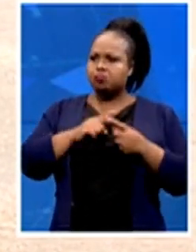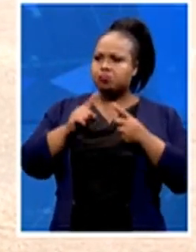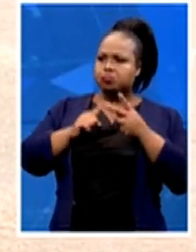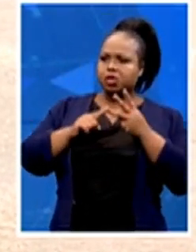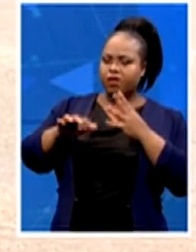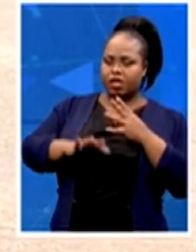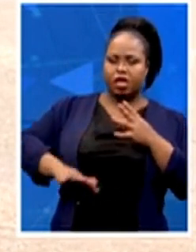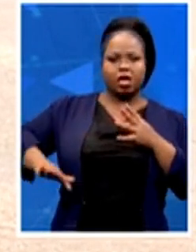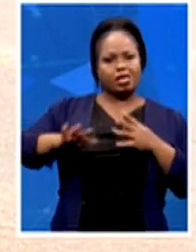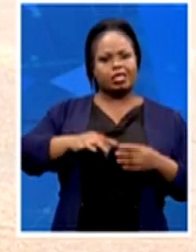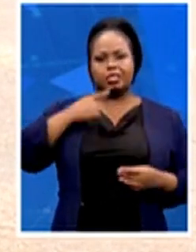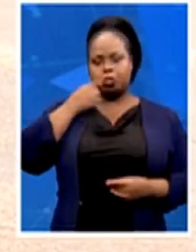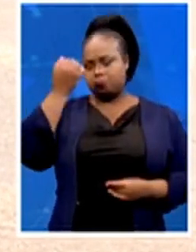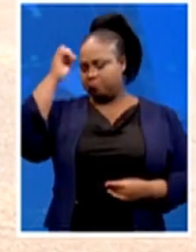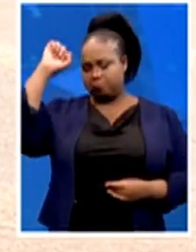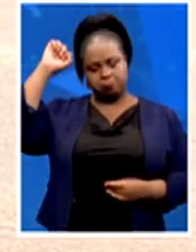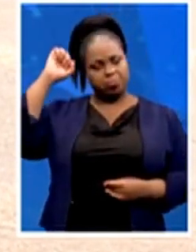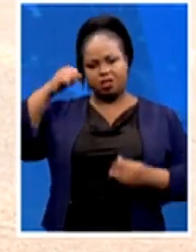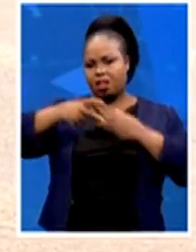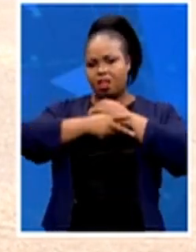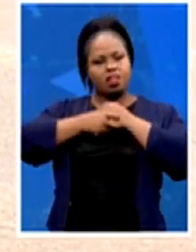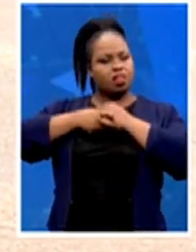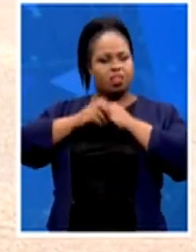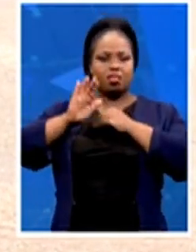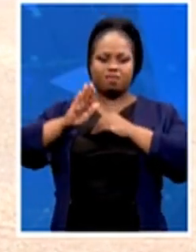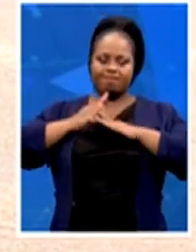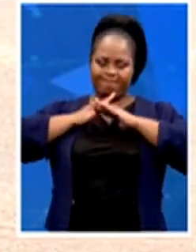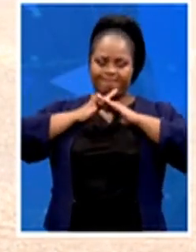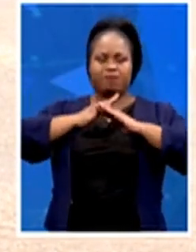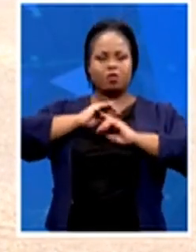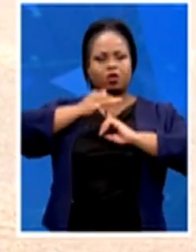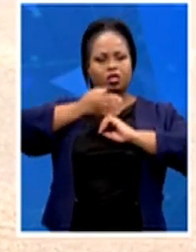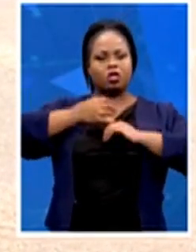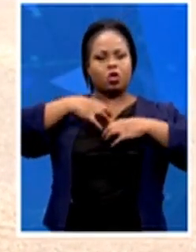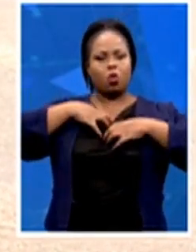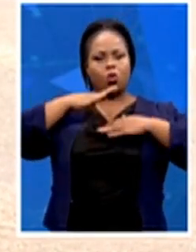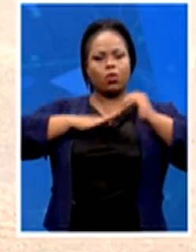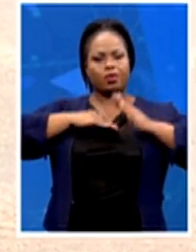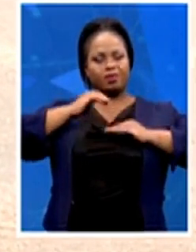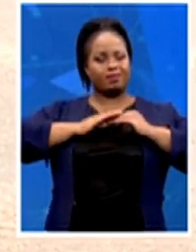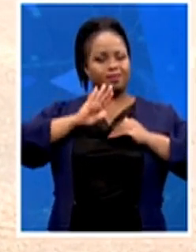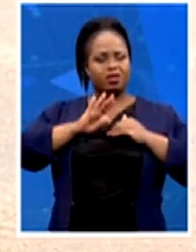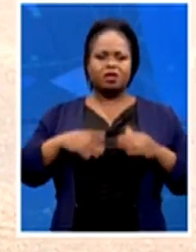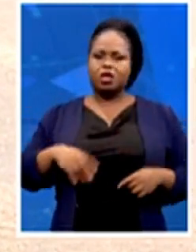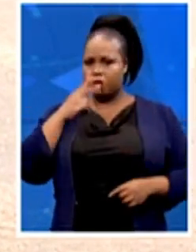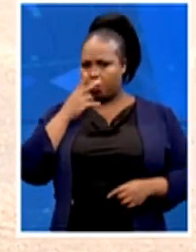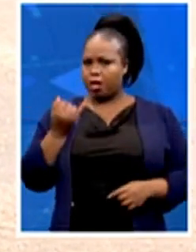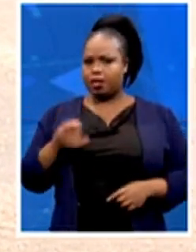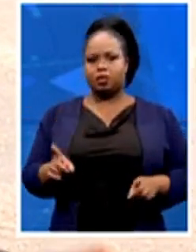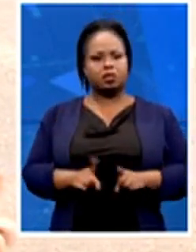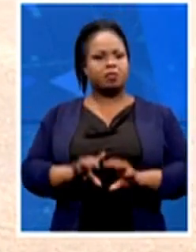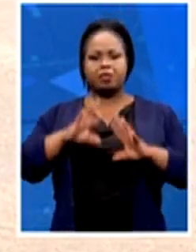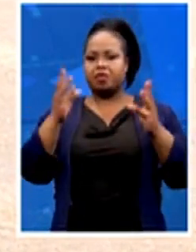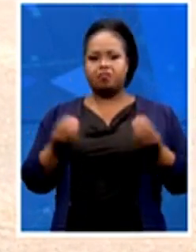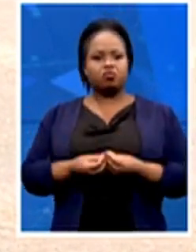and taking a stand to protect their infrastructure. It seems as though it's business as usual. As you can see from behind